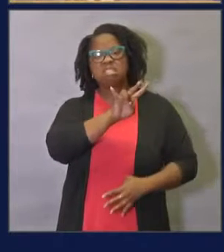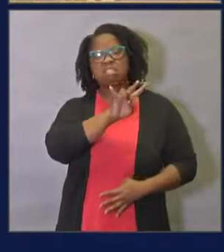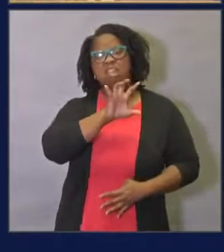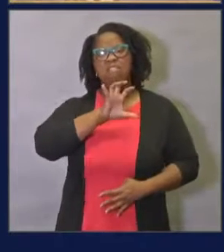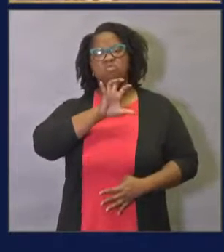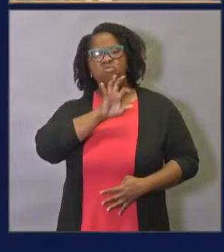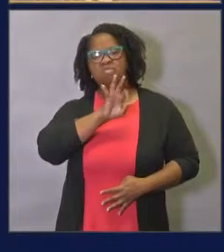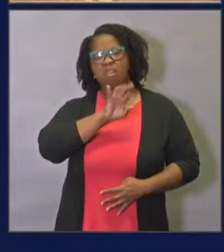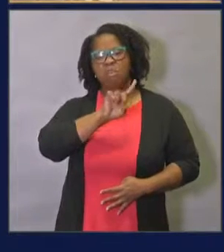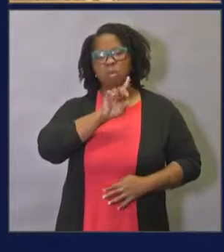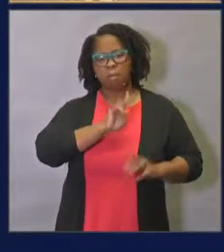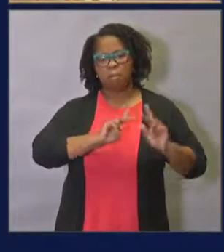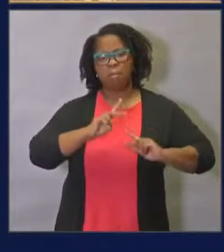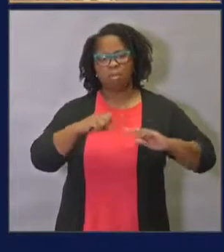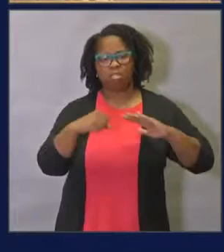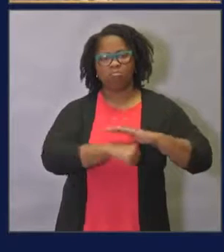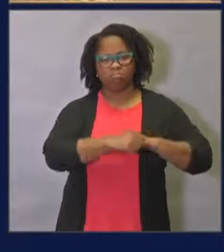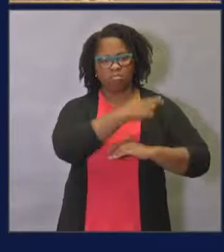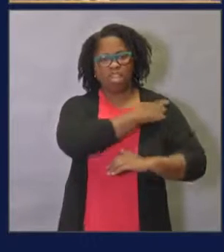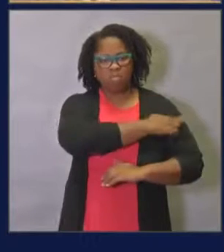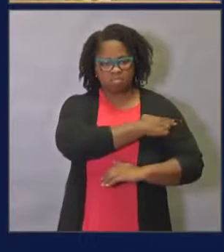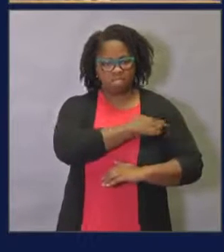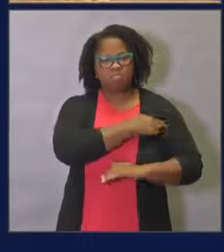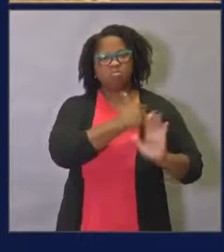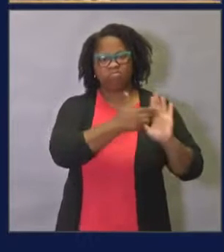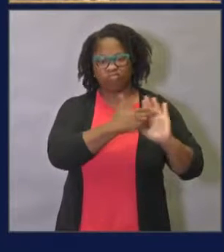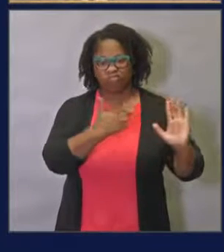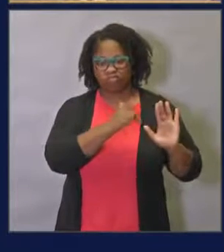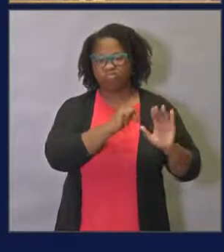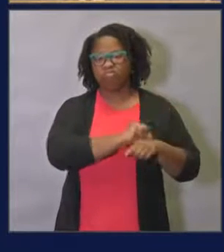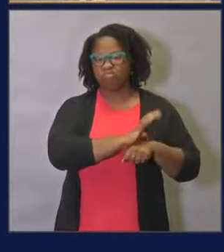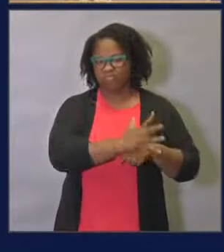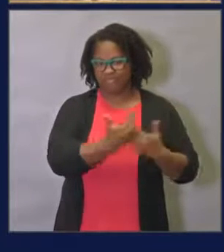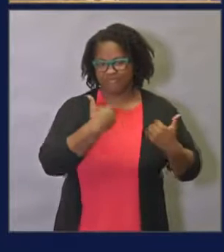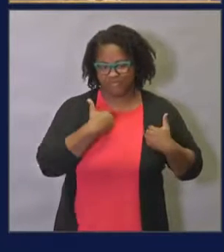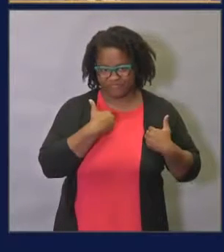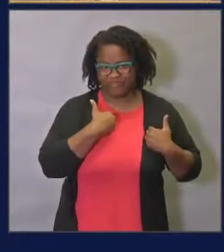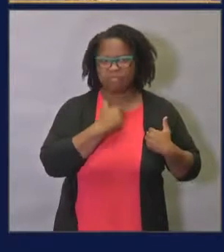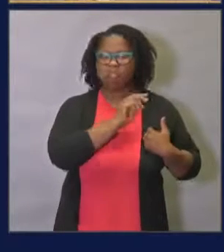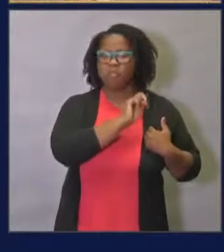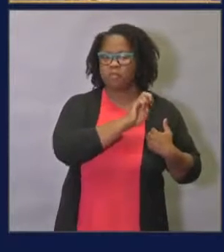patients hospitalized with COVID-19 on November 1st to